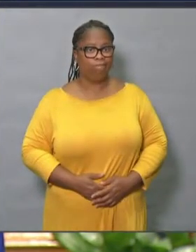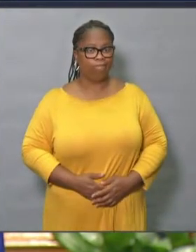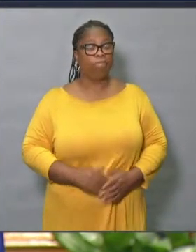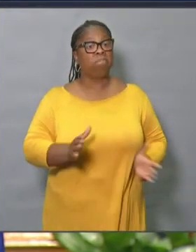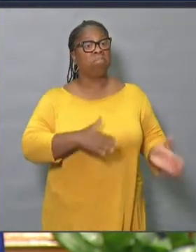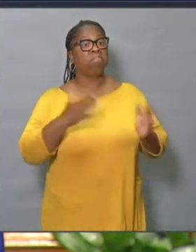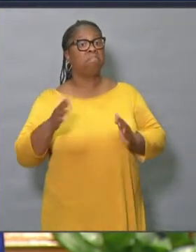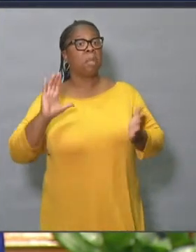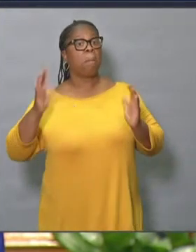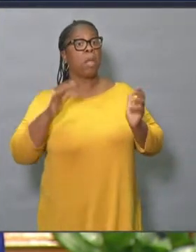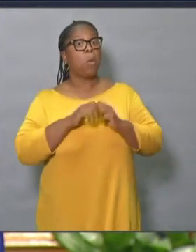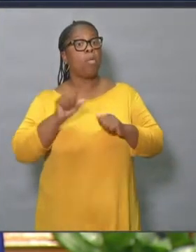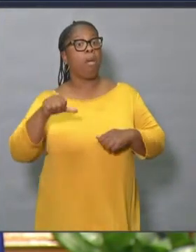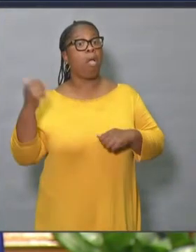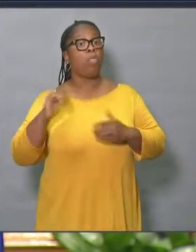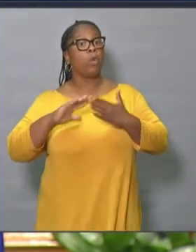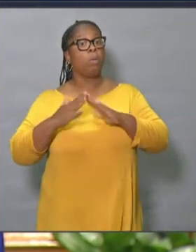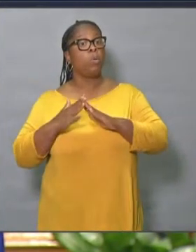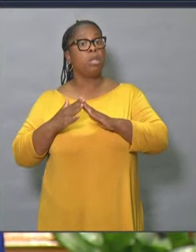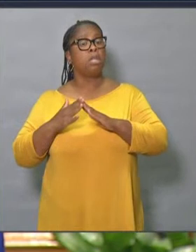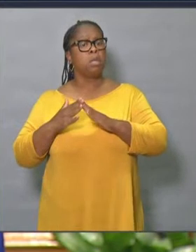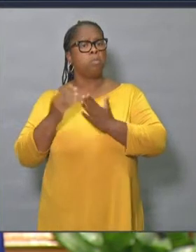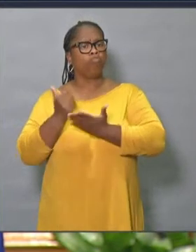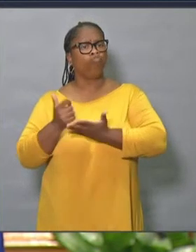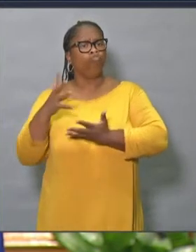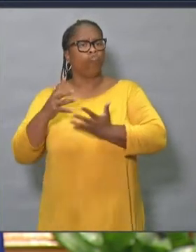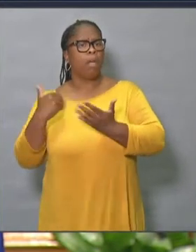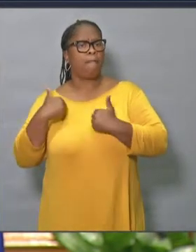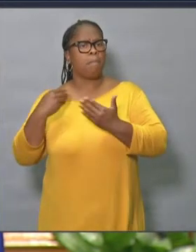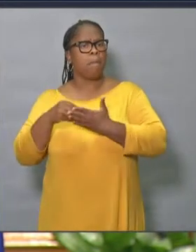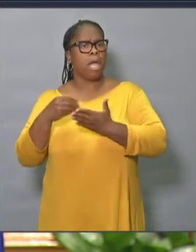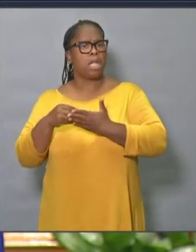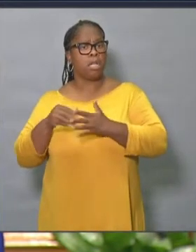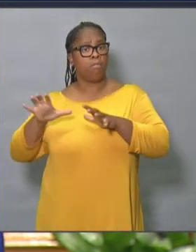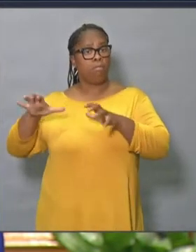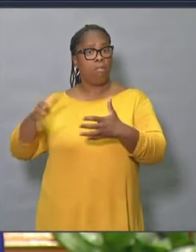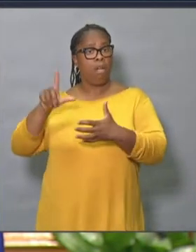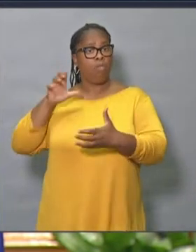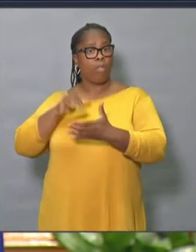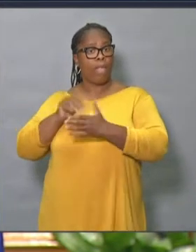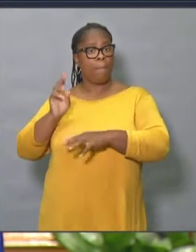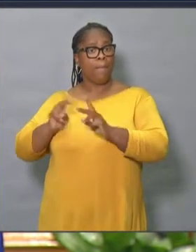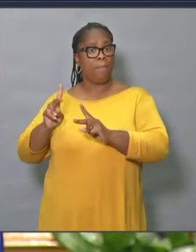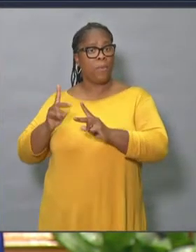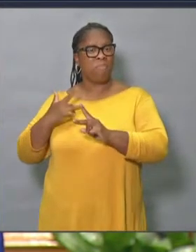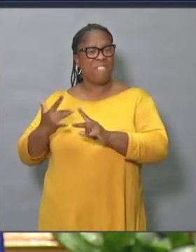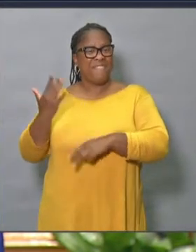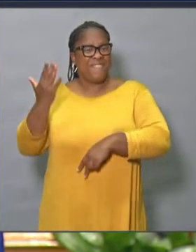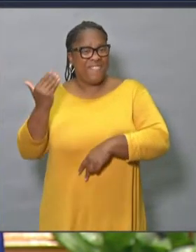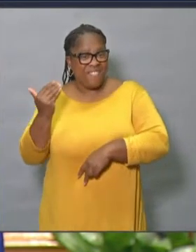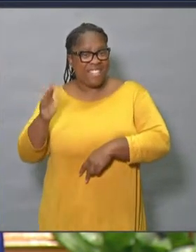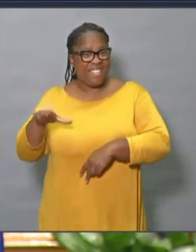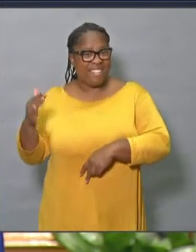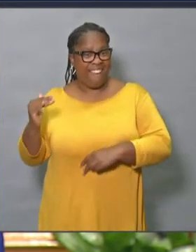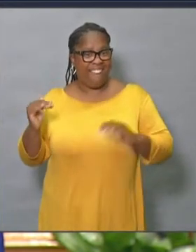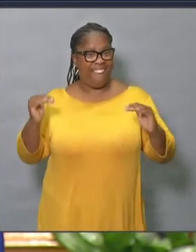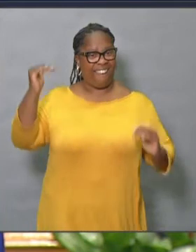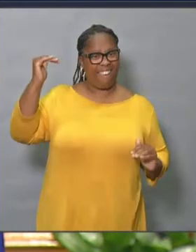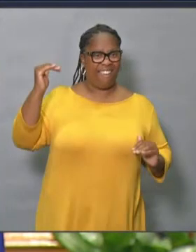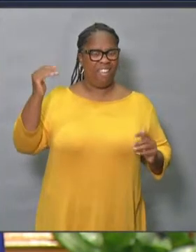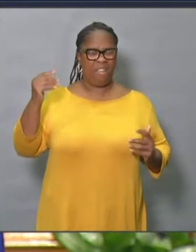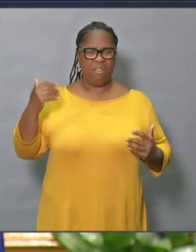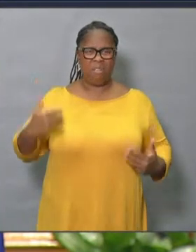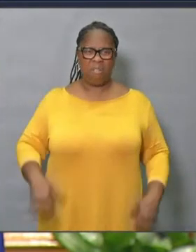very low poverty levels who had a death rate of 15 deaths per 100,000 people. These numbers continue to be